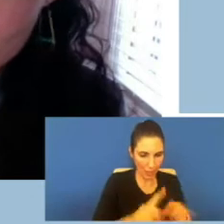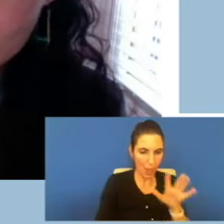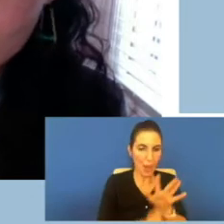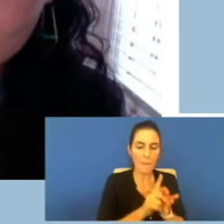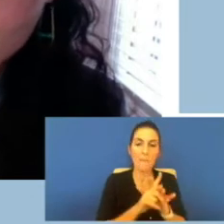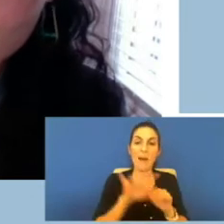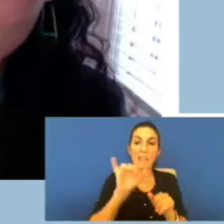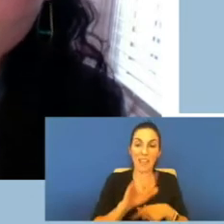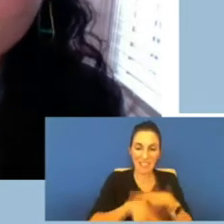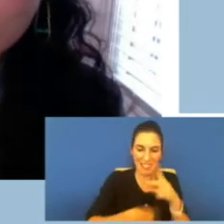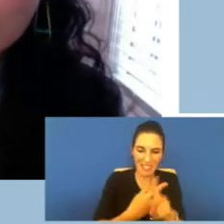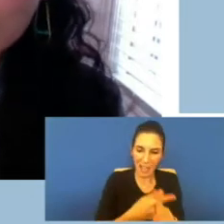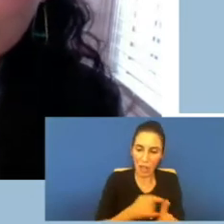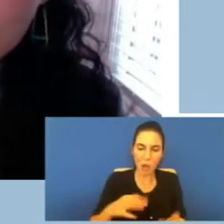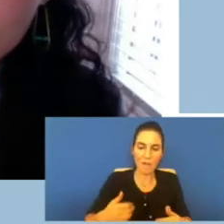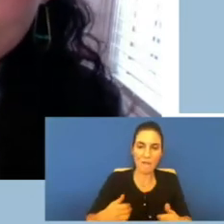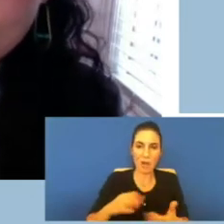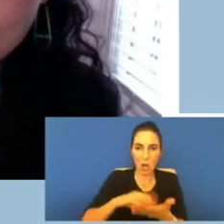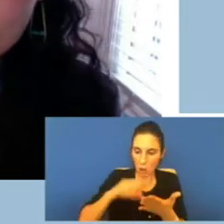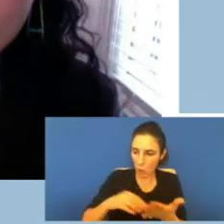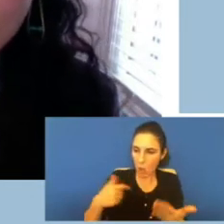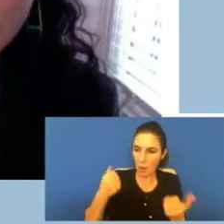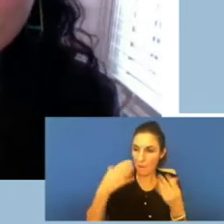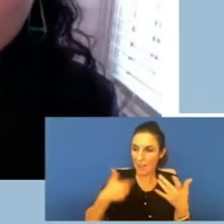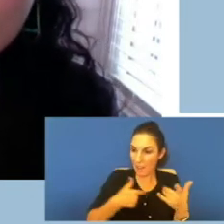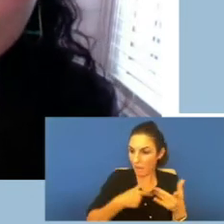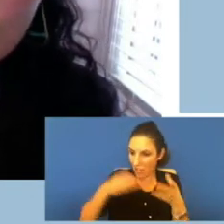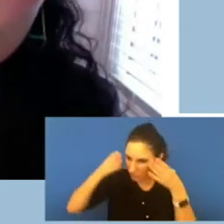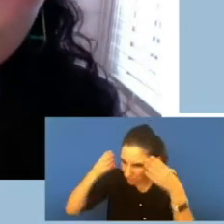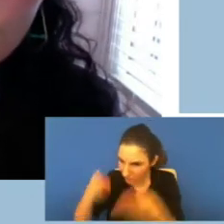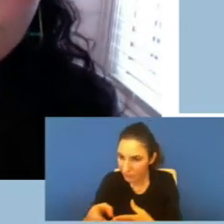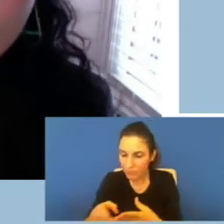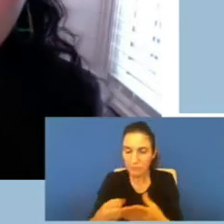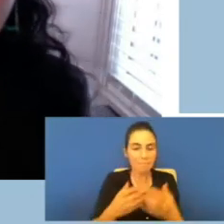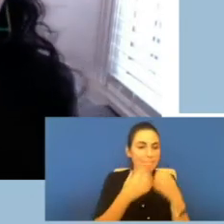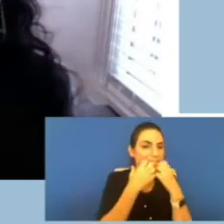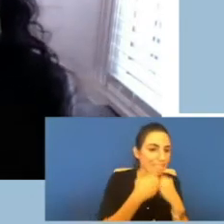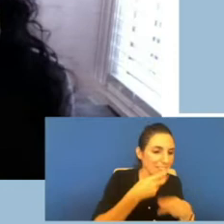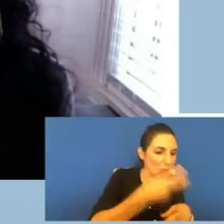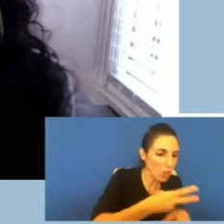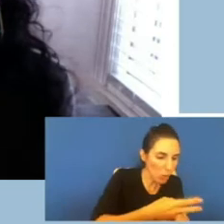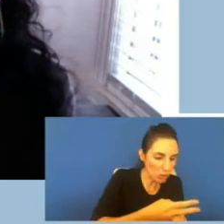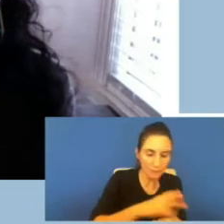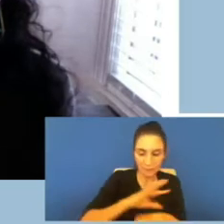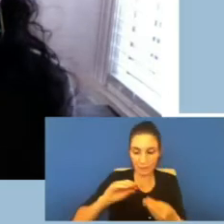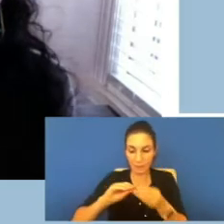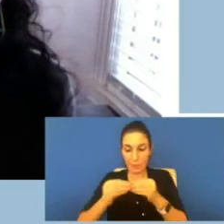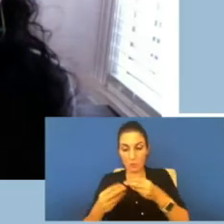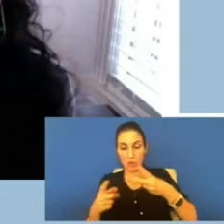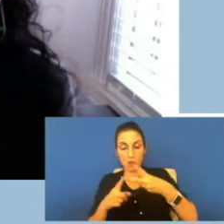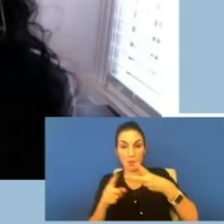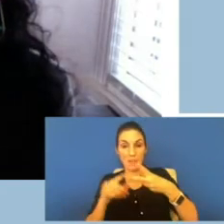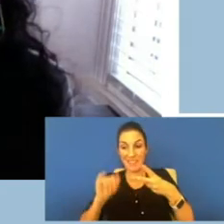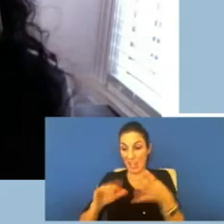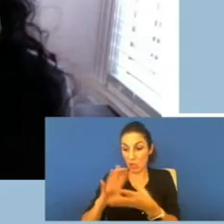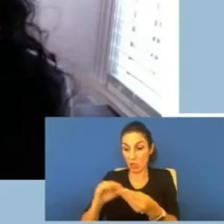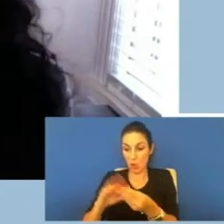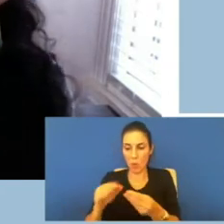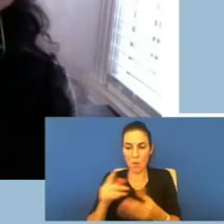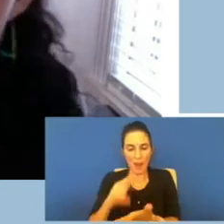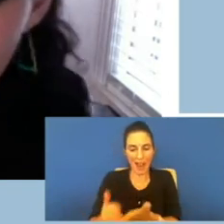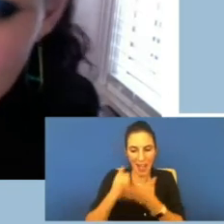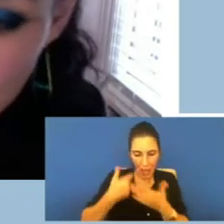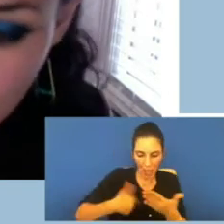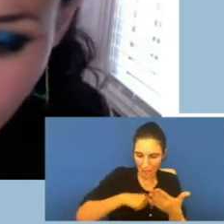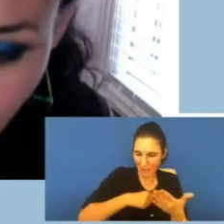many of us are invested in nourishing. And number two, I think that story also helps us think about how